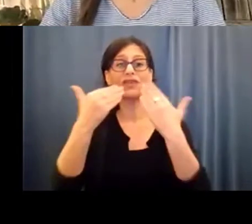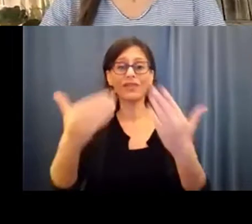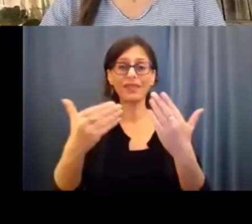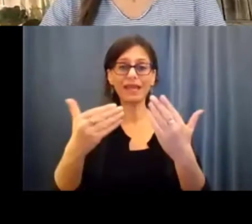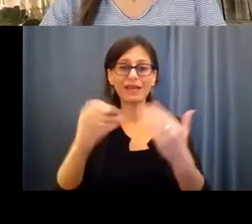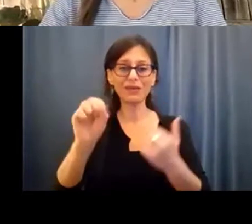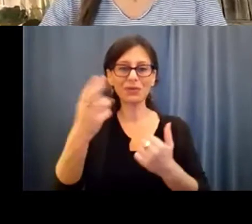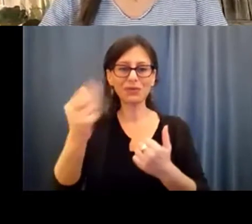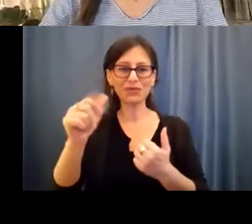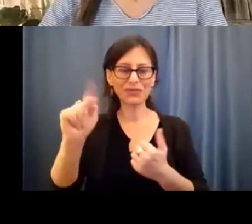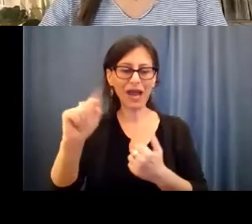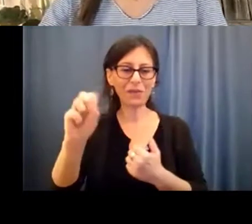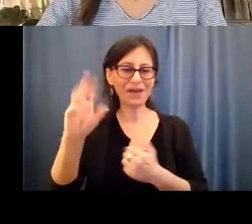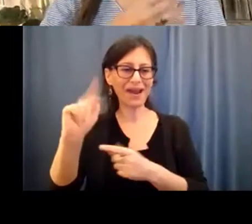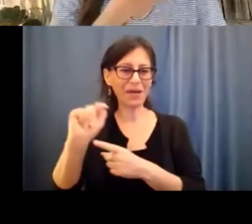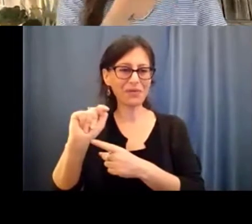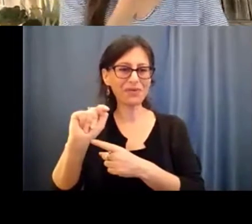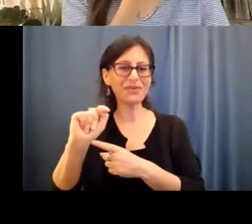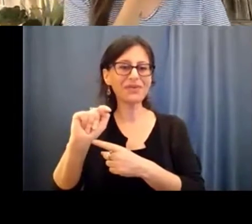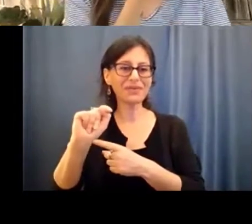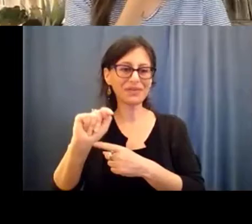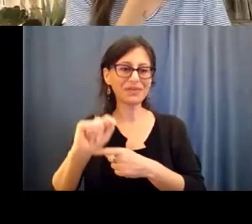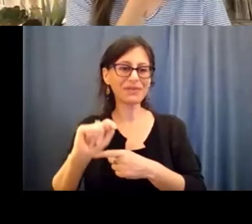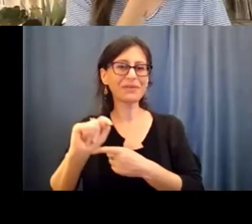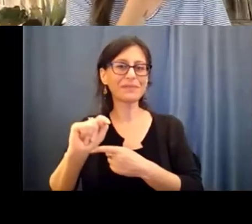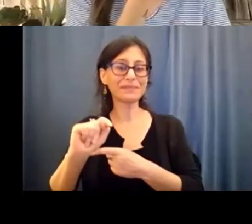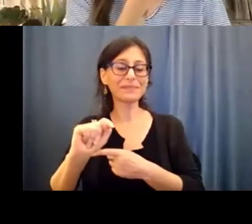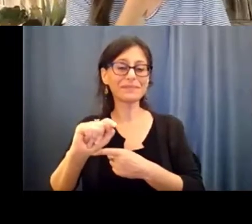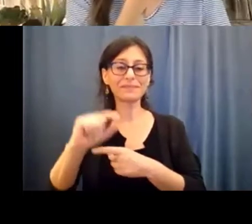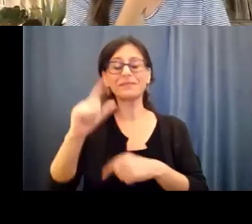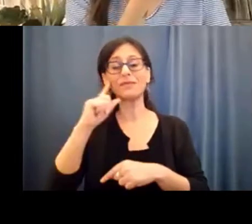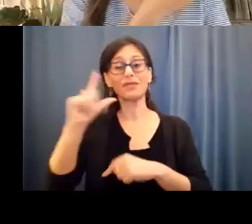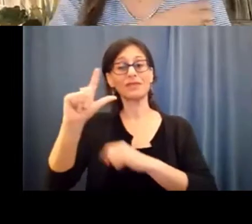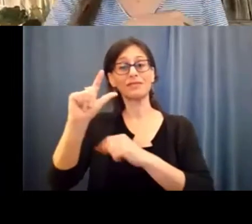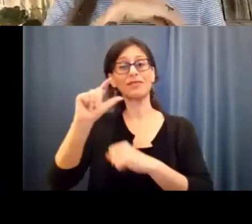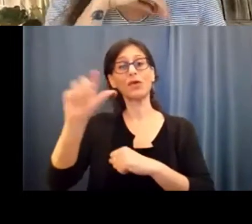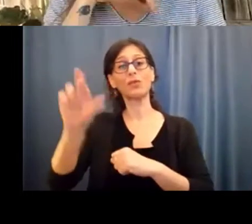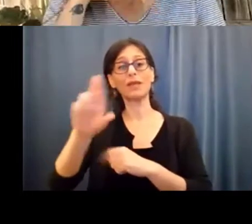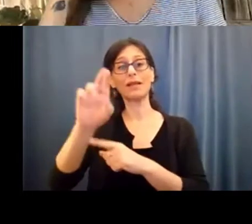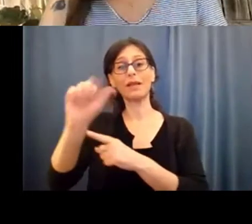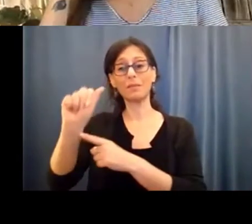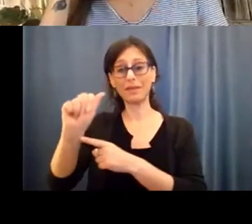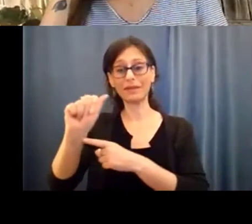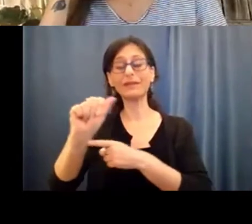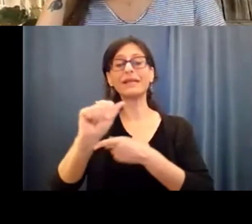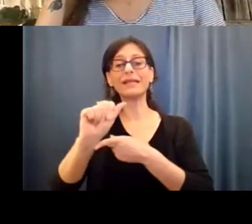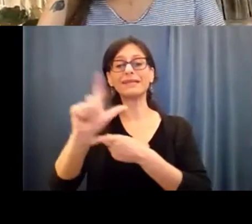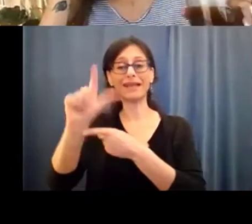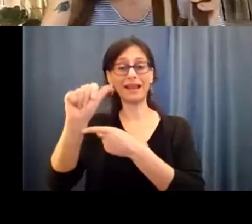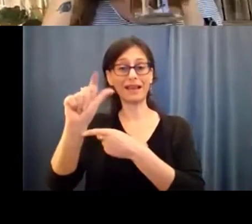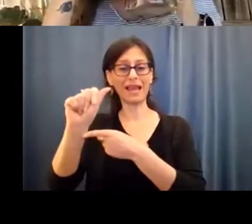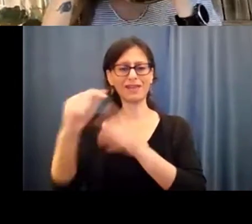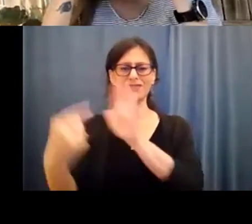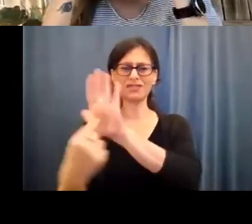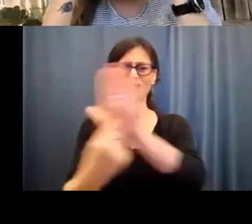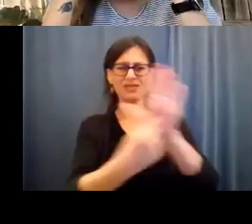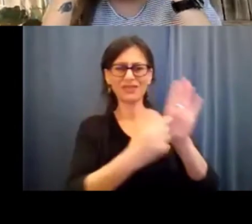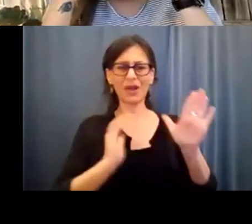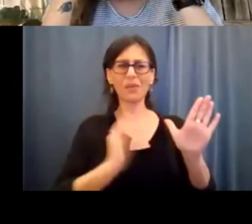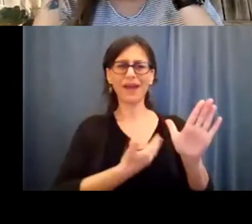for ReelAbilities Film Festival Los Angeles for continuing to showcase our